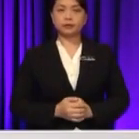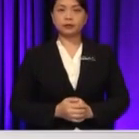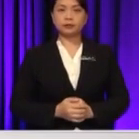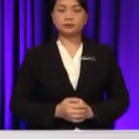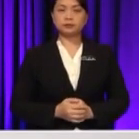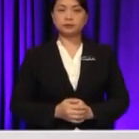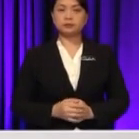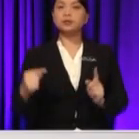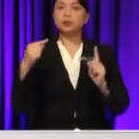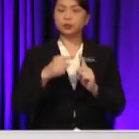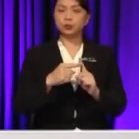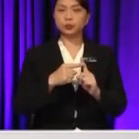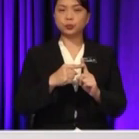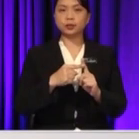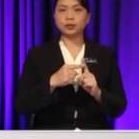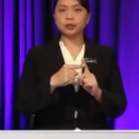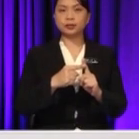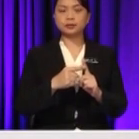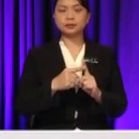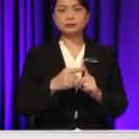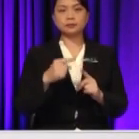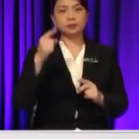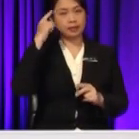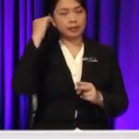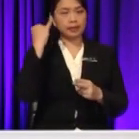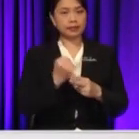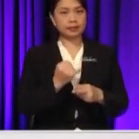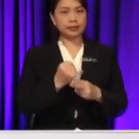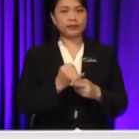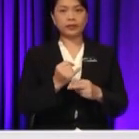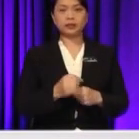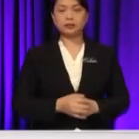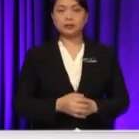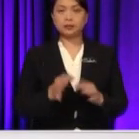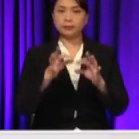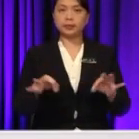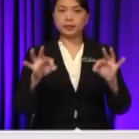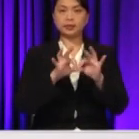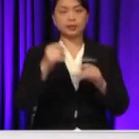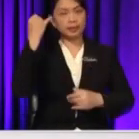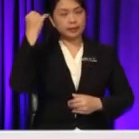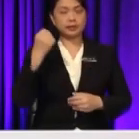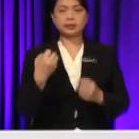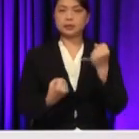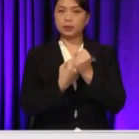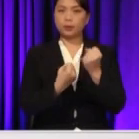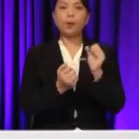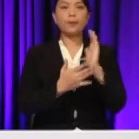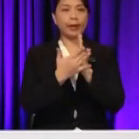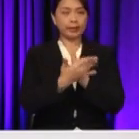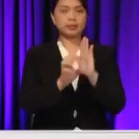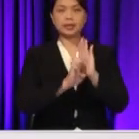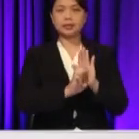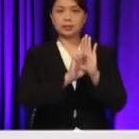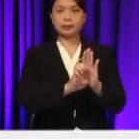to identify or state the main idea followed by the elaboration and then supported by examples. So our students are